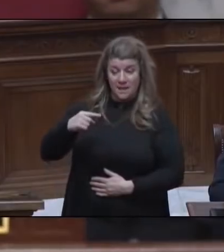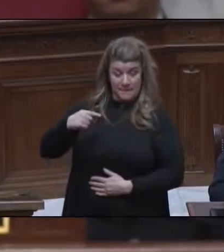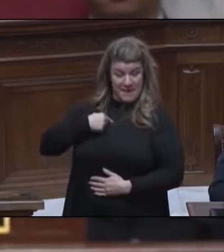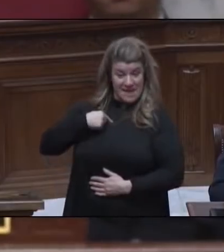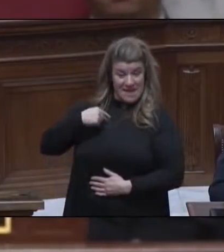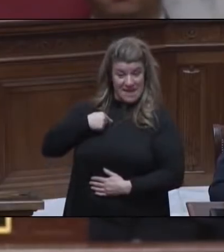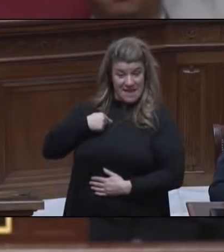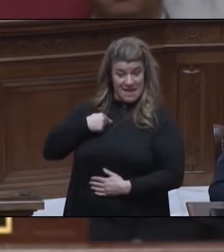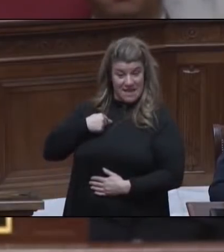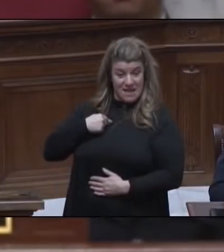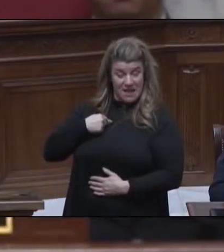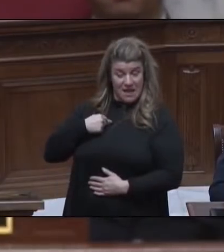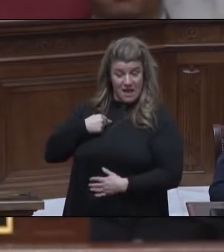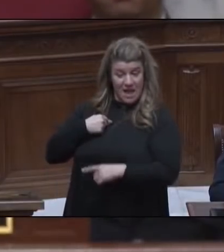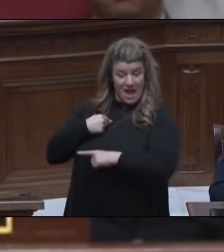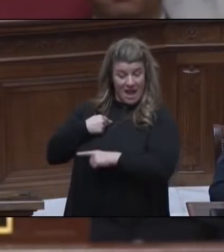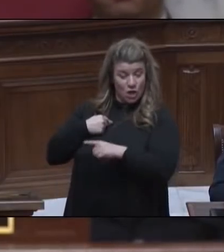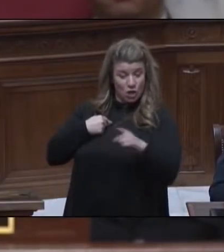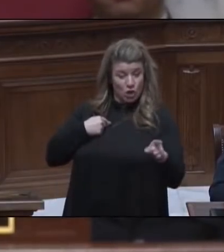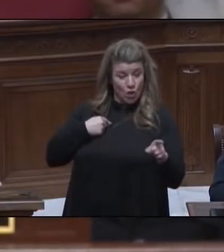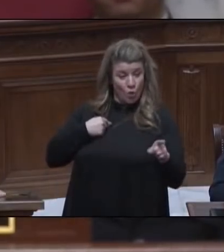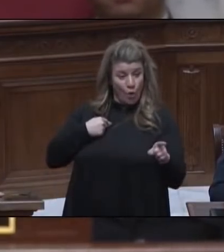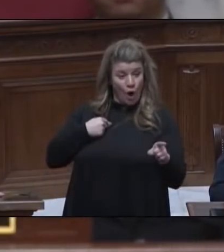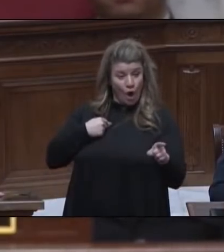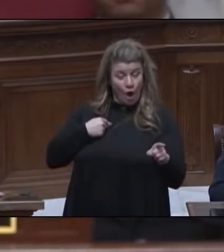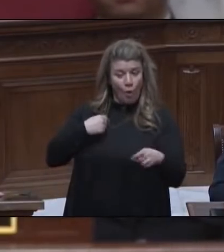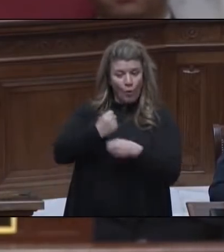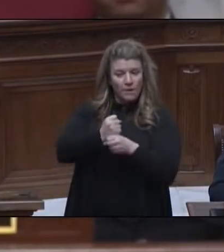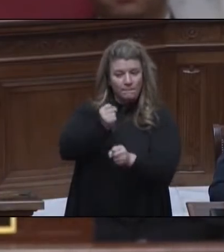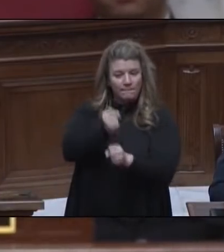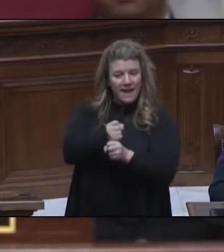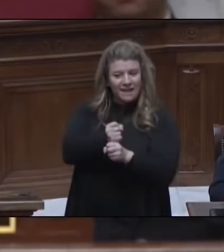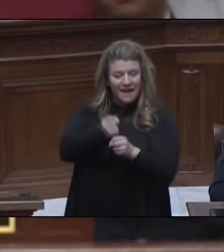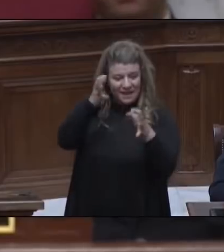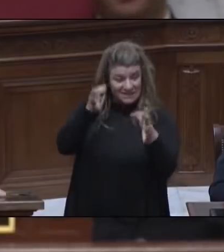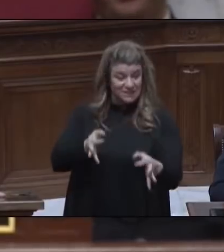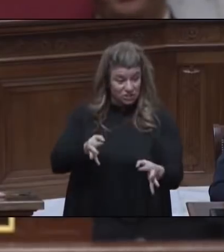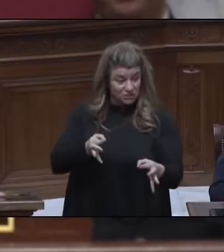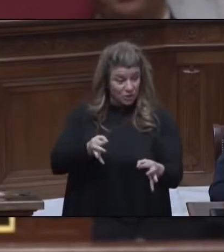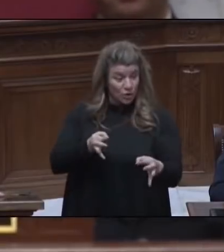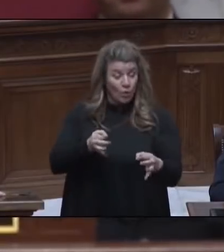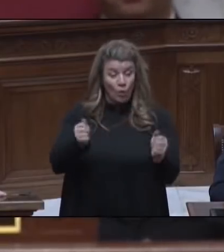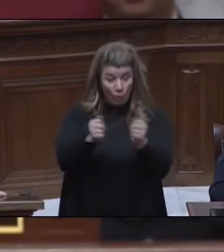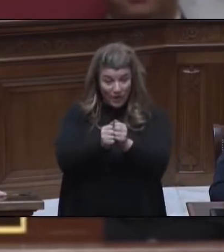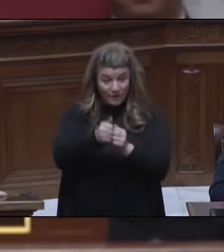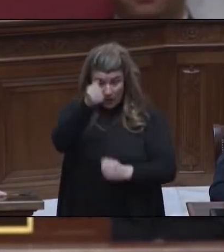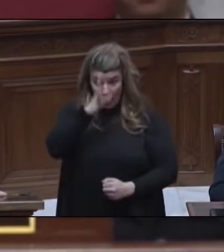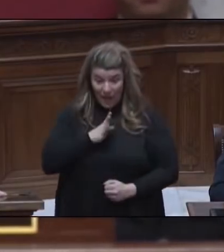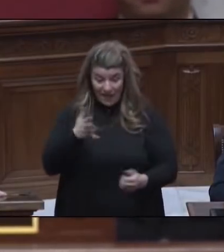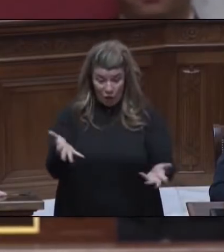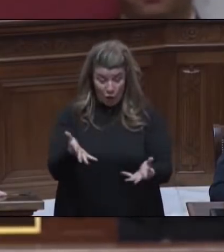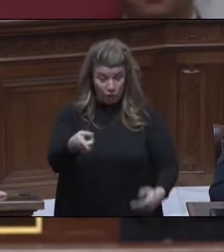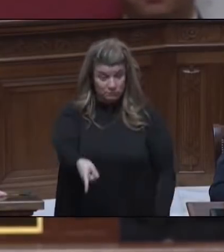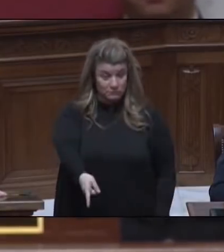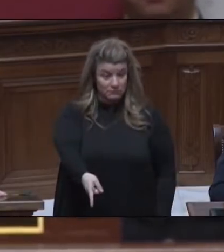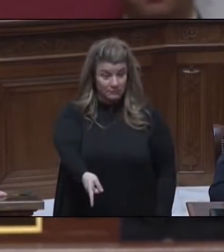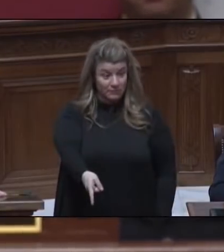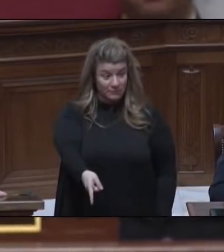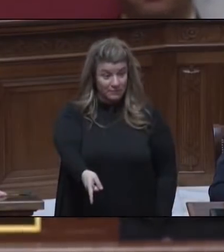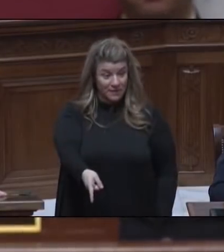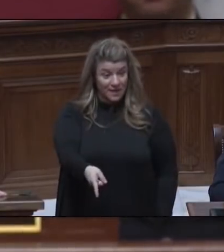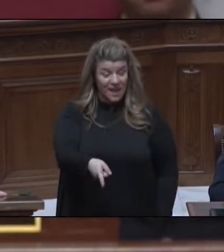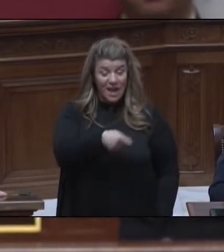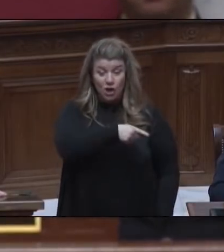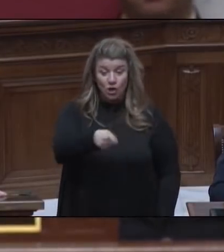absolutely would make that profound statement, God above, standing right here, and you are in as